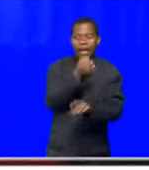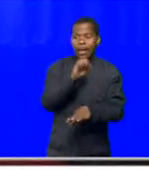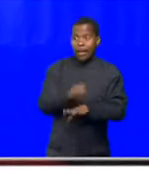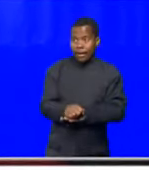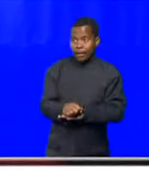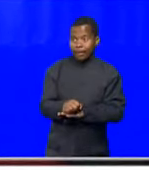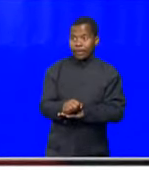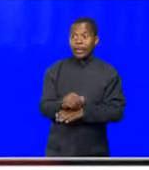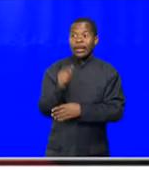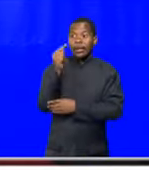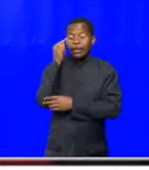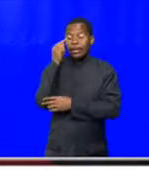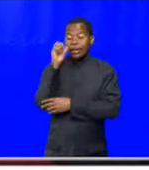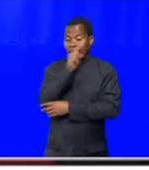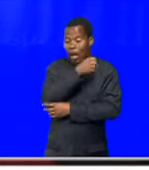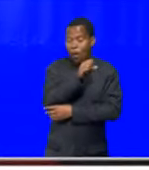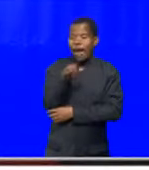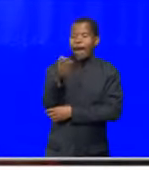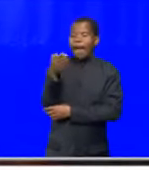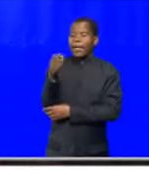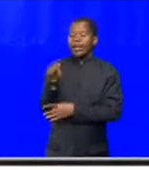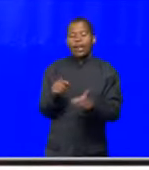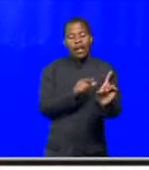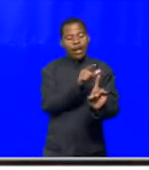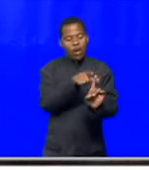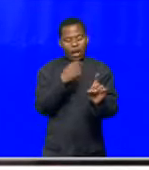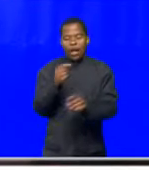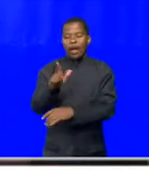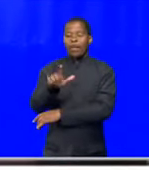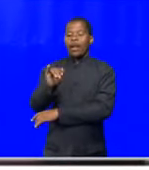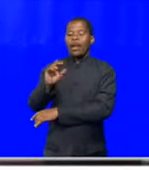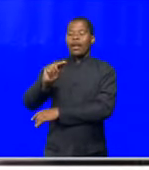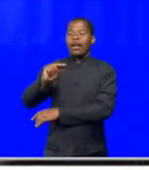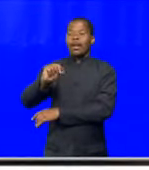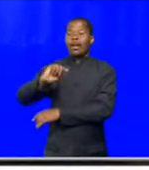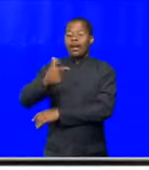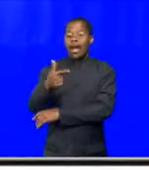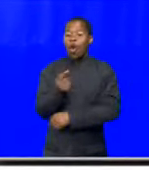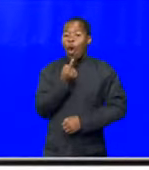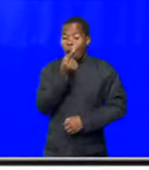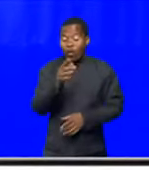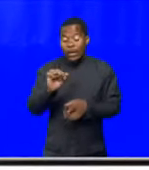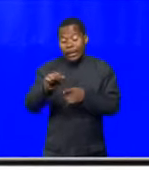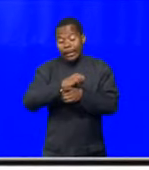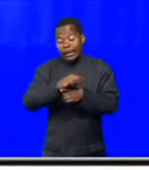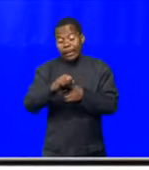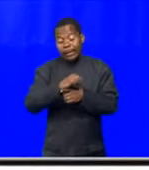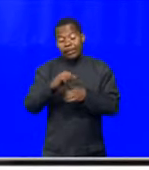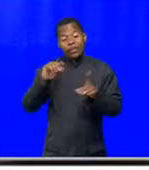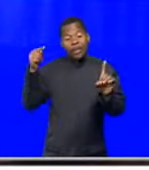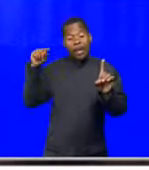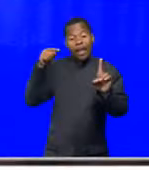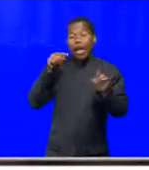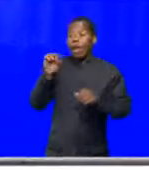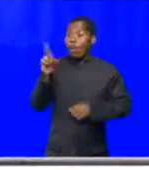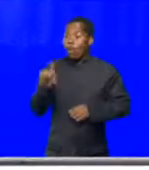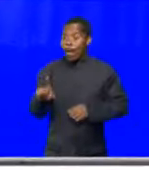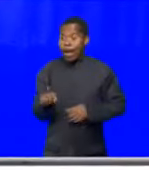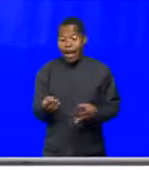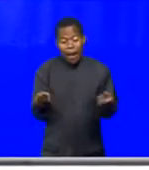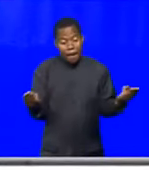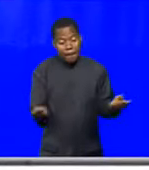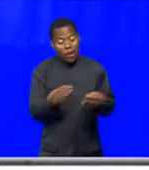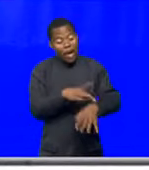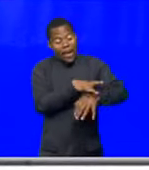His Excellency Jeremy Liang, said the aim of the workshops was to lessen the stigma around epilepsy